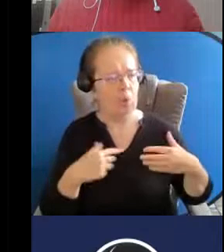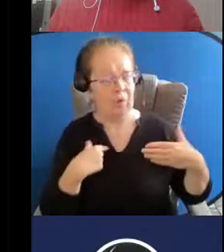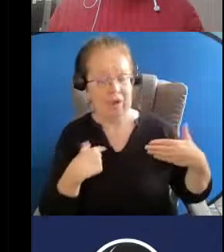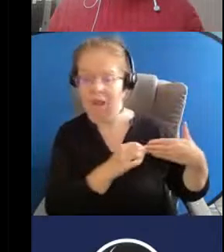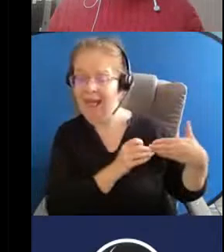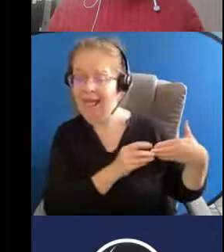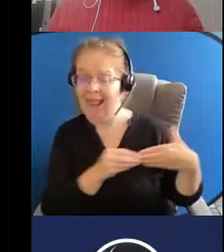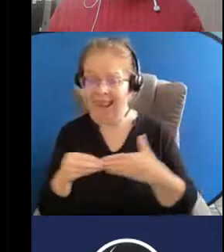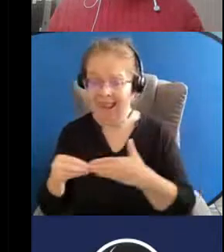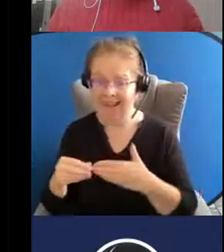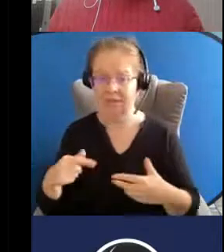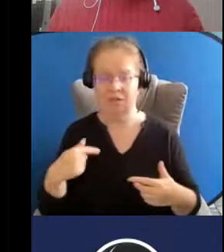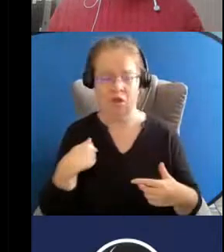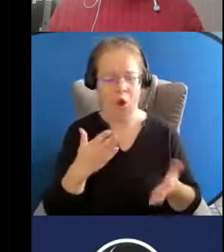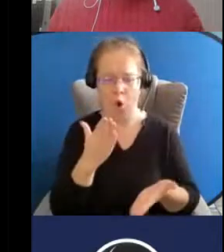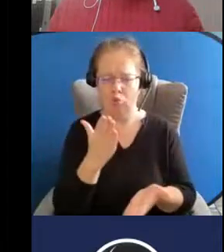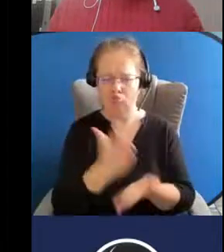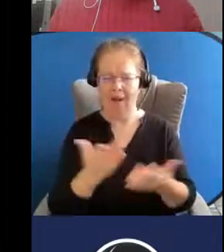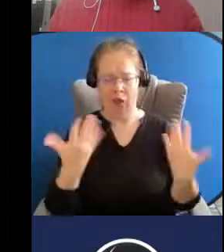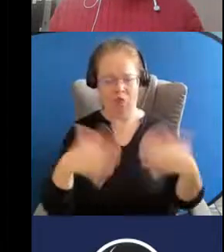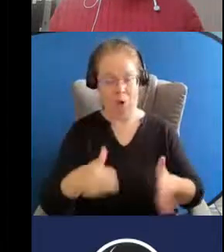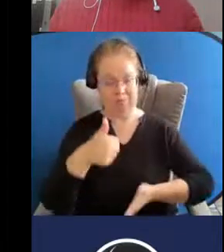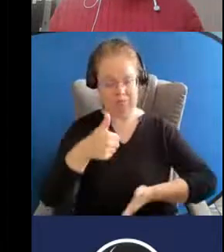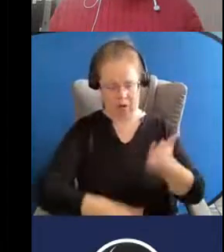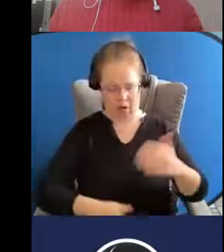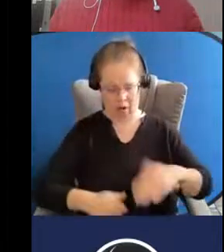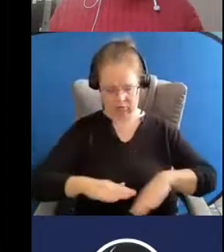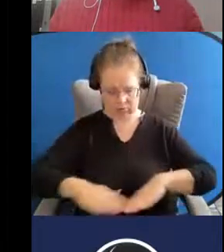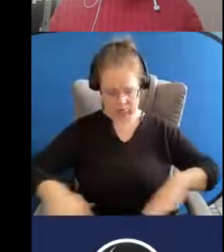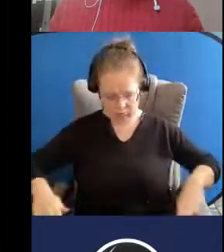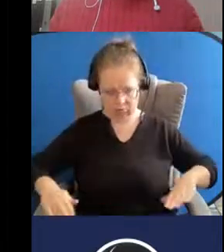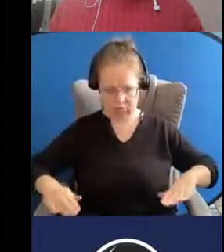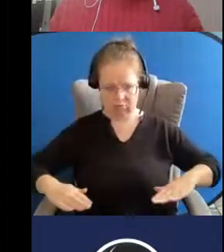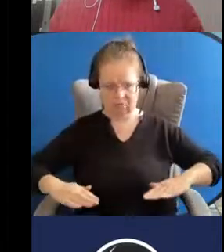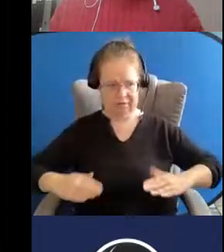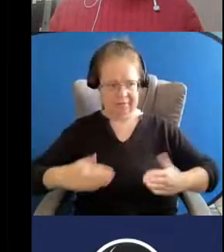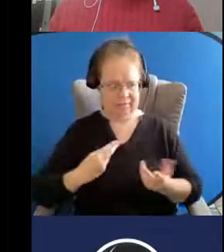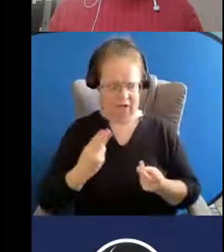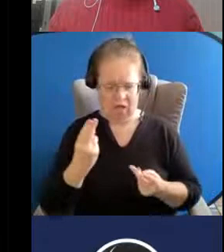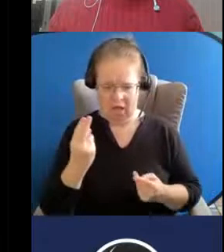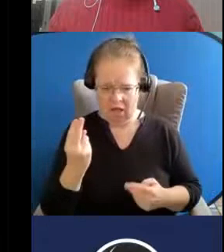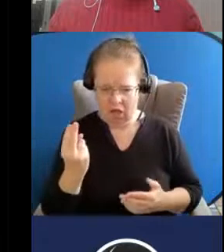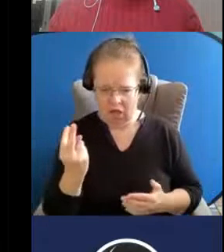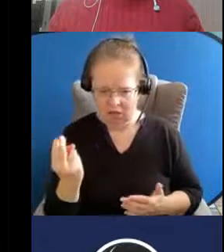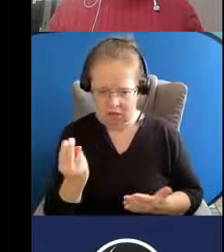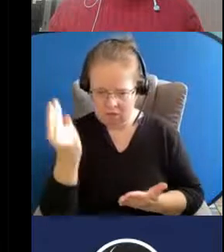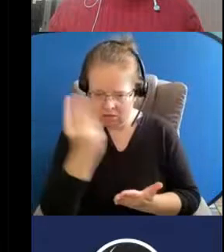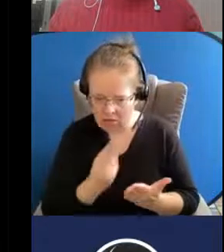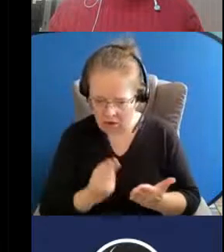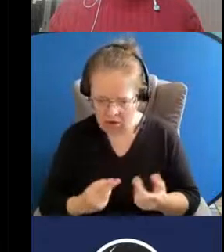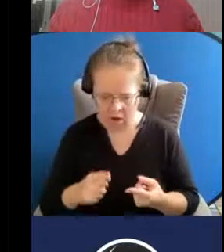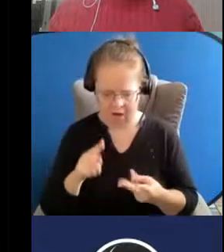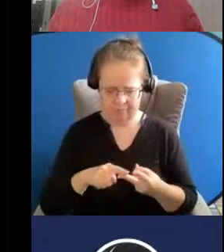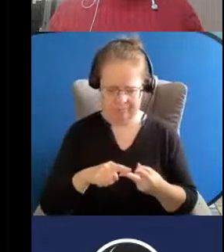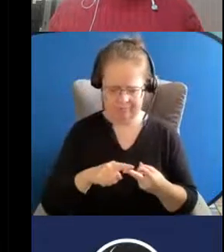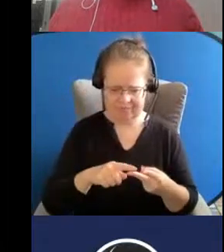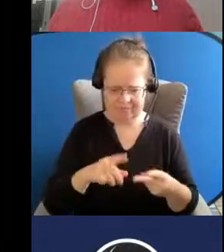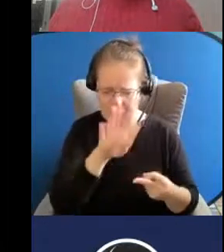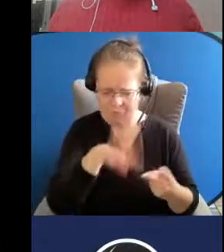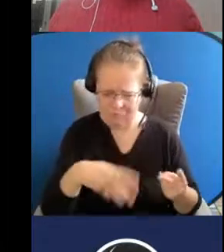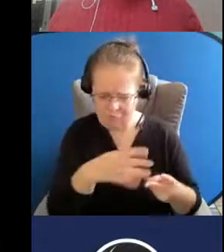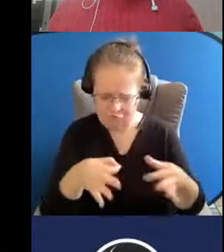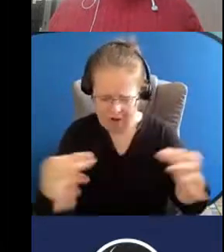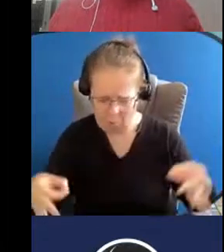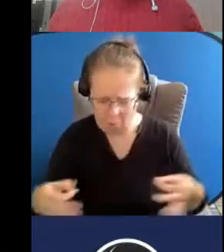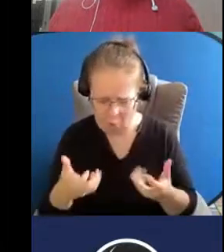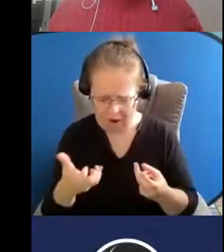were really in on the ground level when we talk about design and the frameworks of how certain things are going to work in